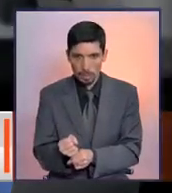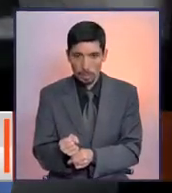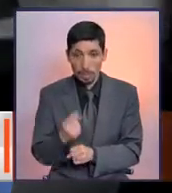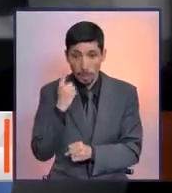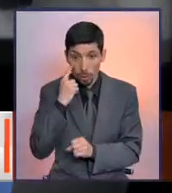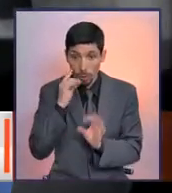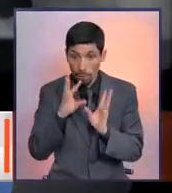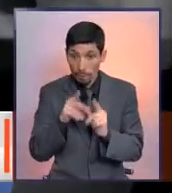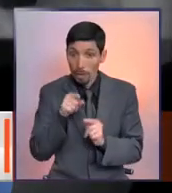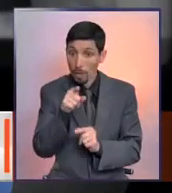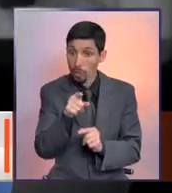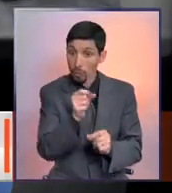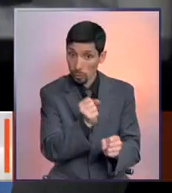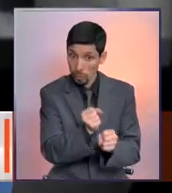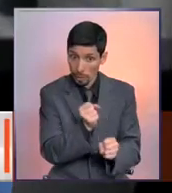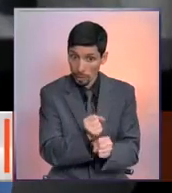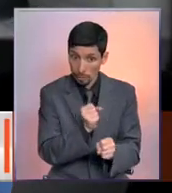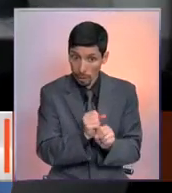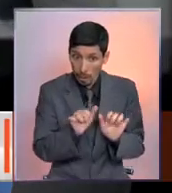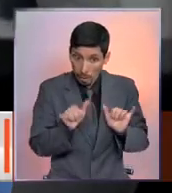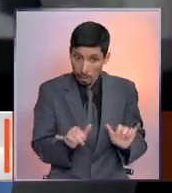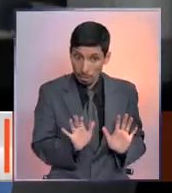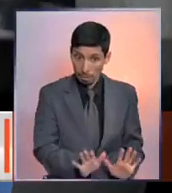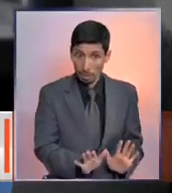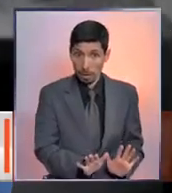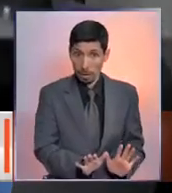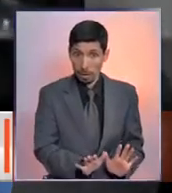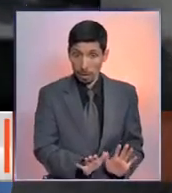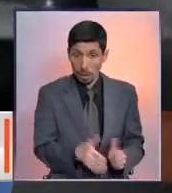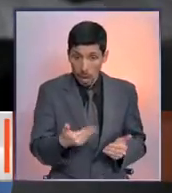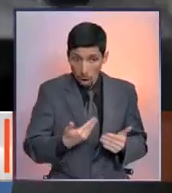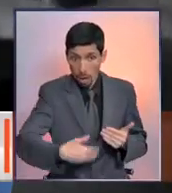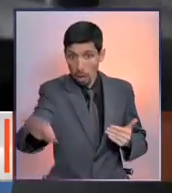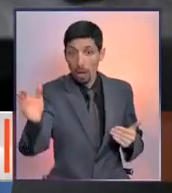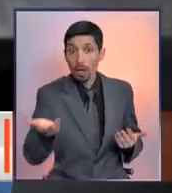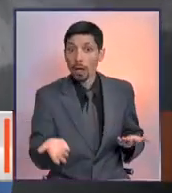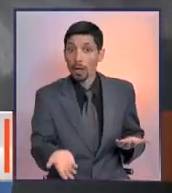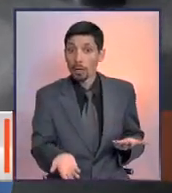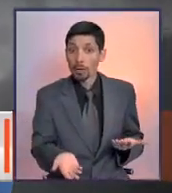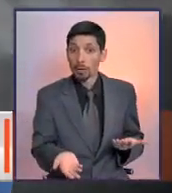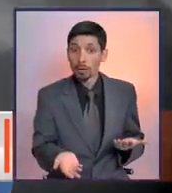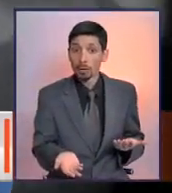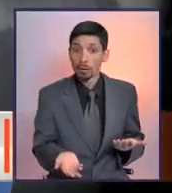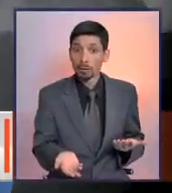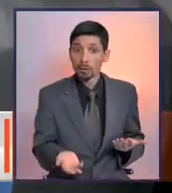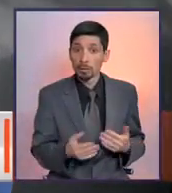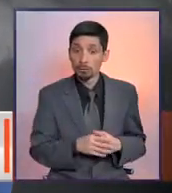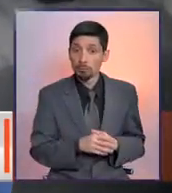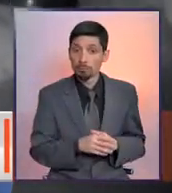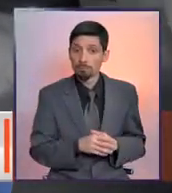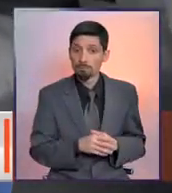the family where you're staying and where are you going to work from now on?